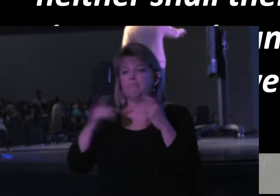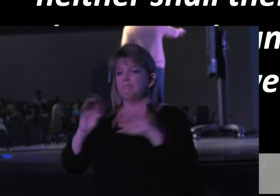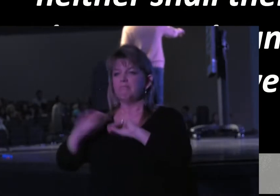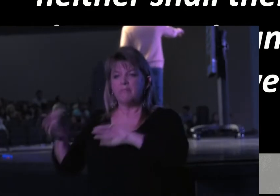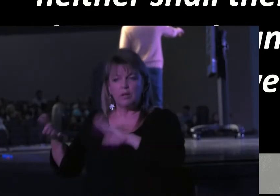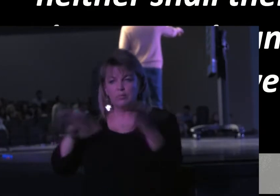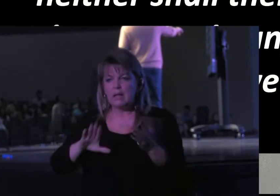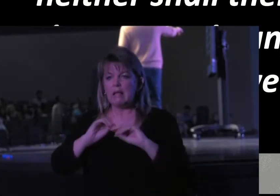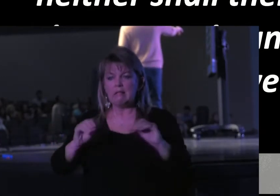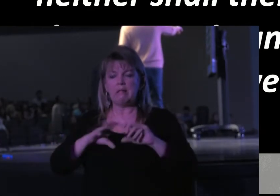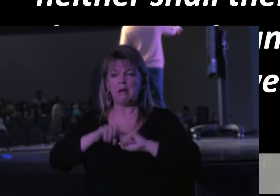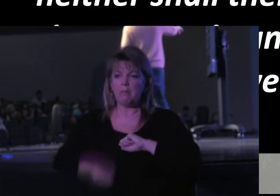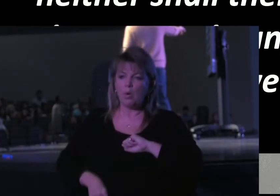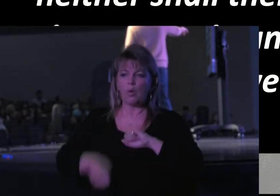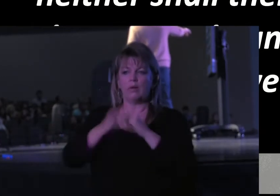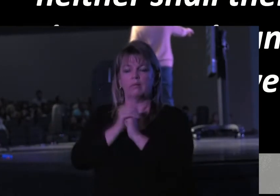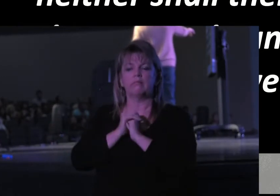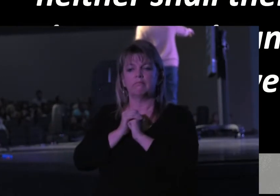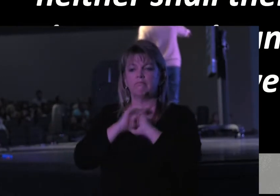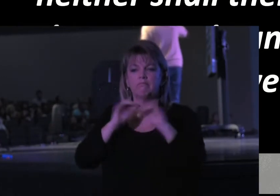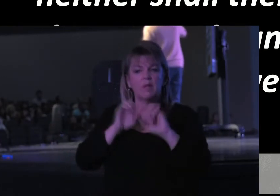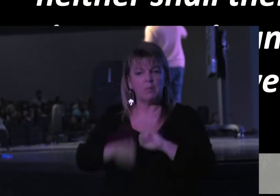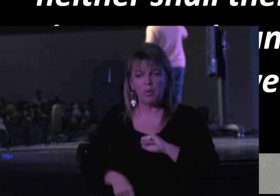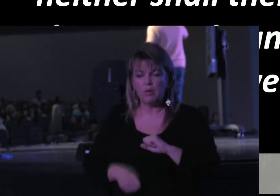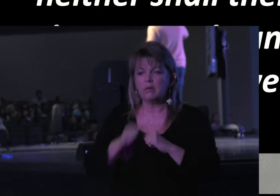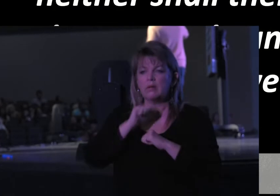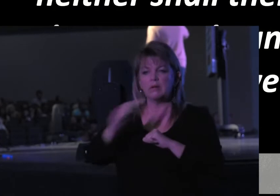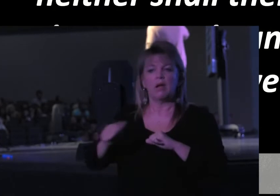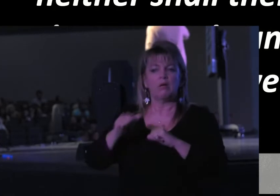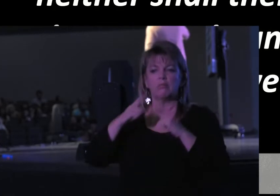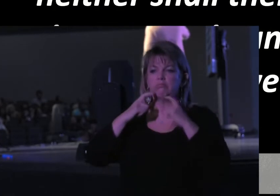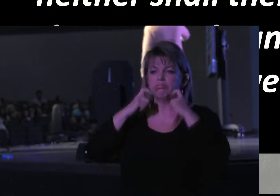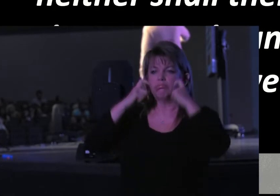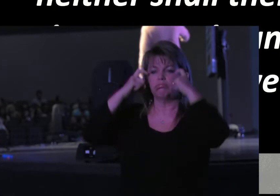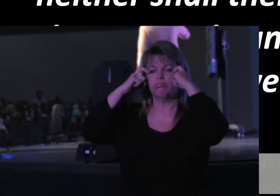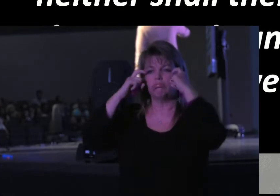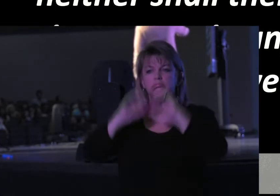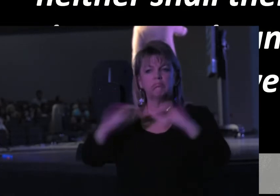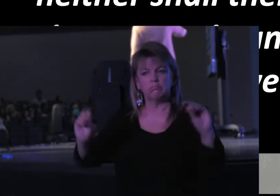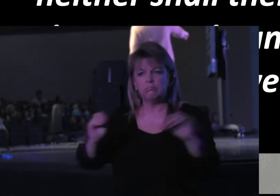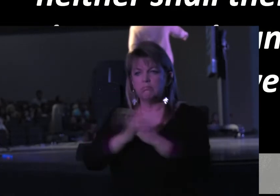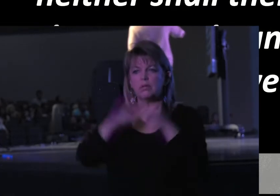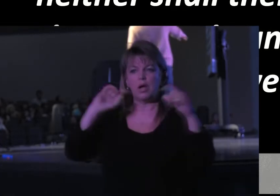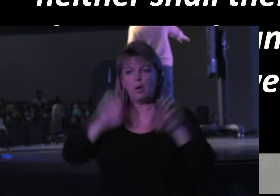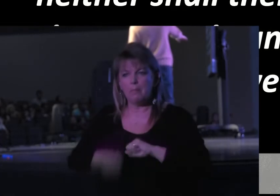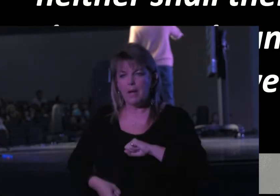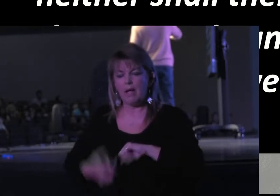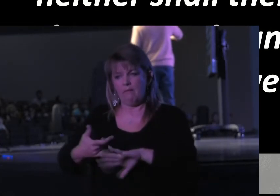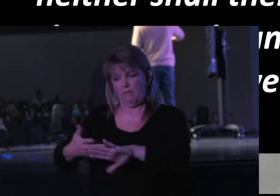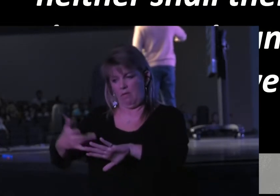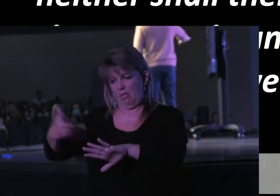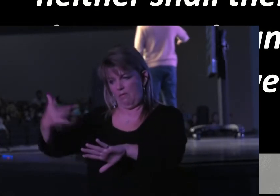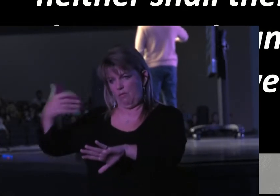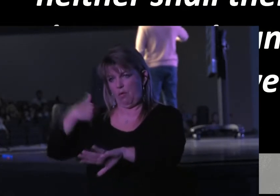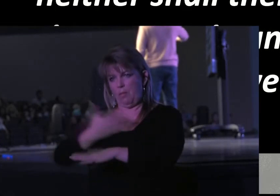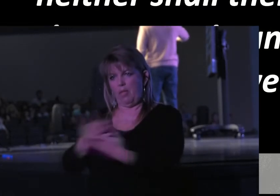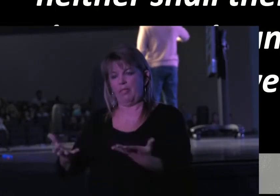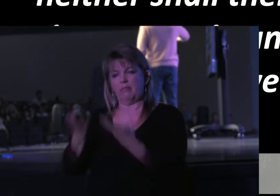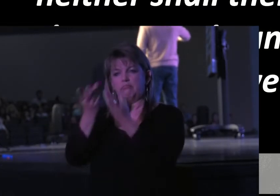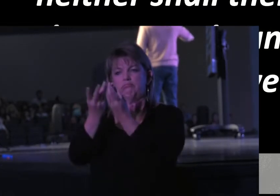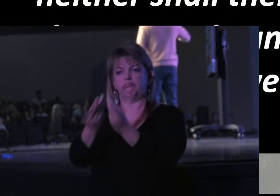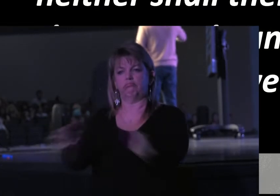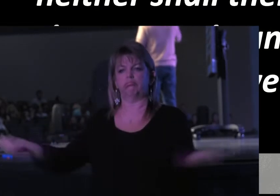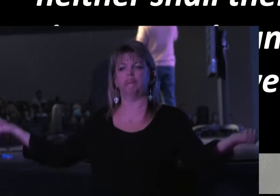be mourning, shall there not be mourning, nor crying, nor pain anymore, for the former things have